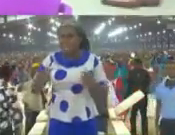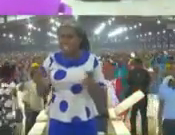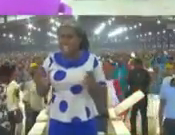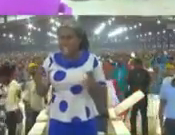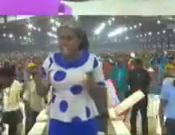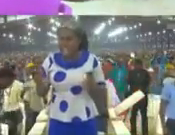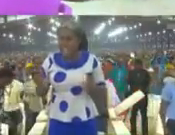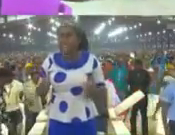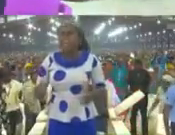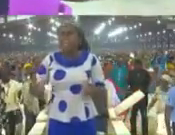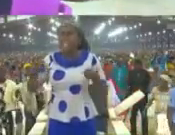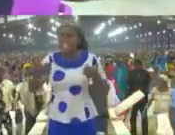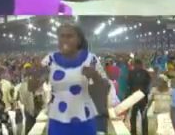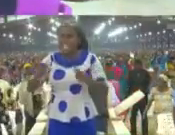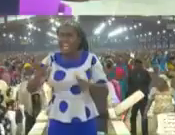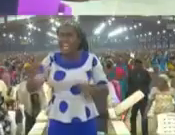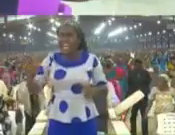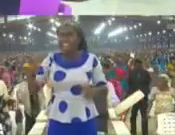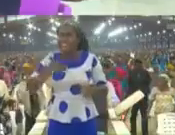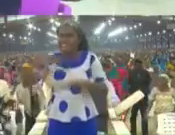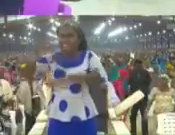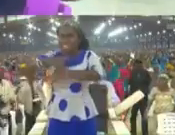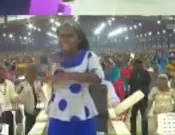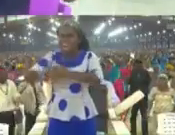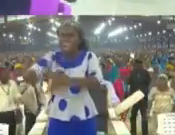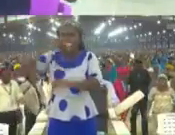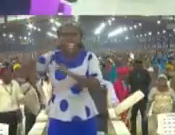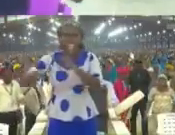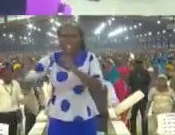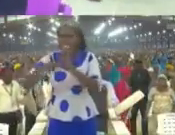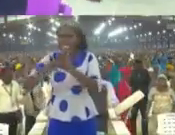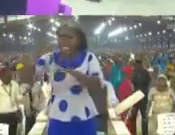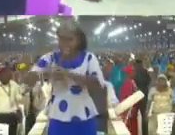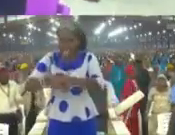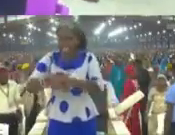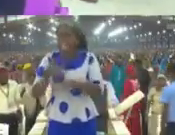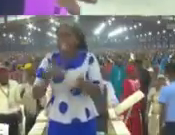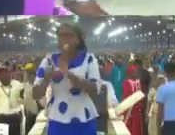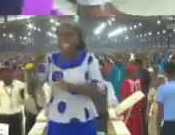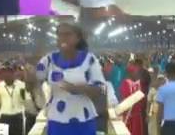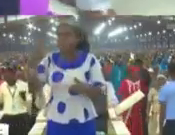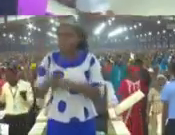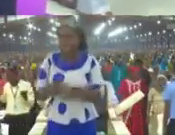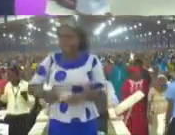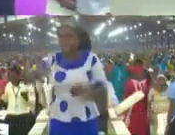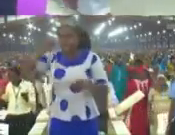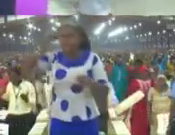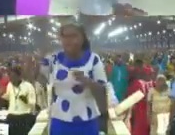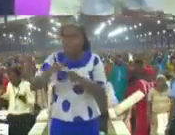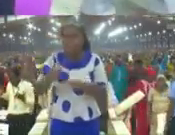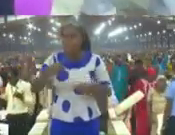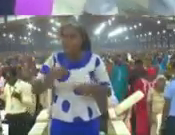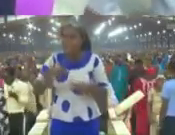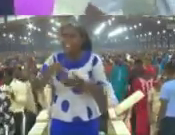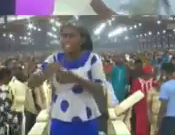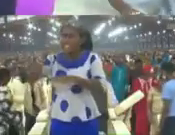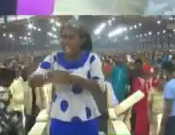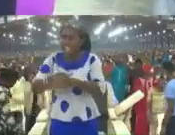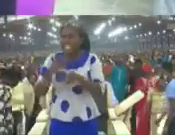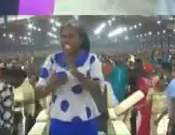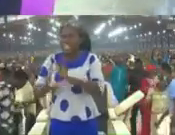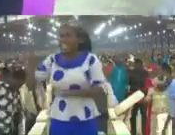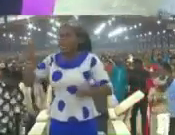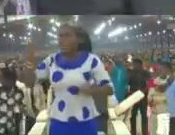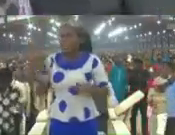Let my night end tonight. Lord, remember me tonight. Let me have an encounter with